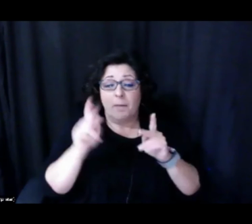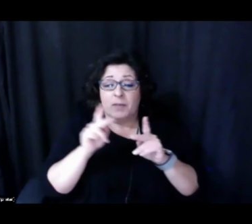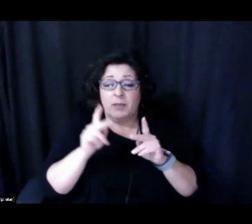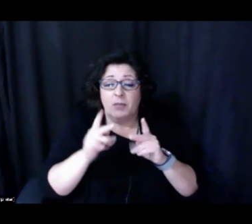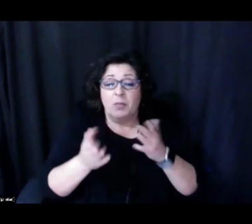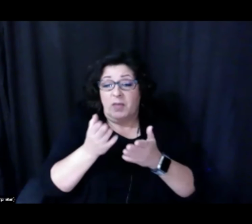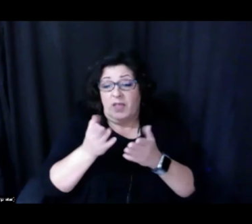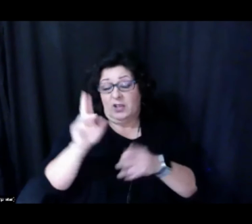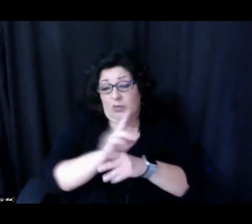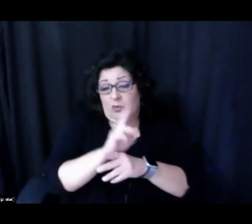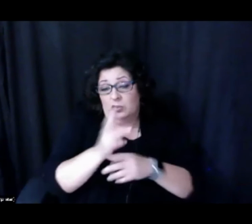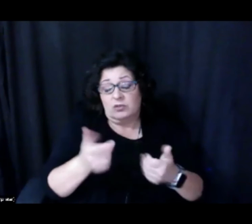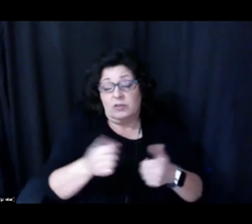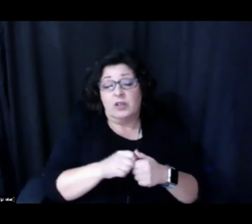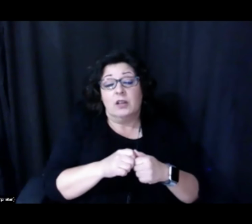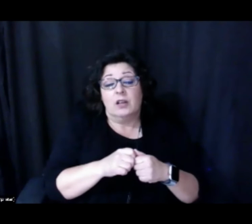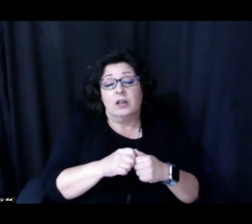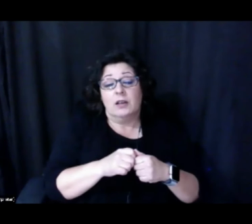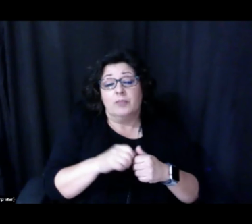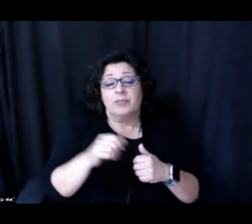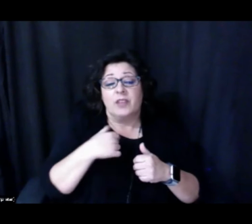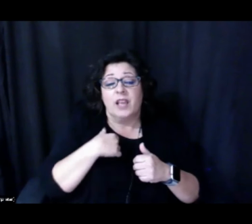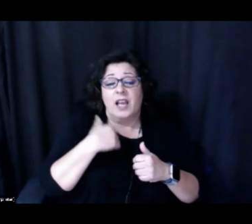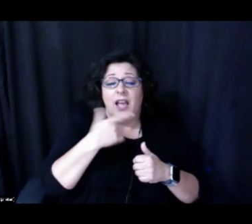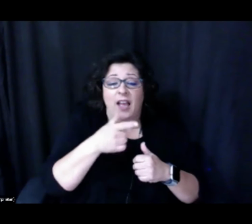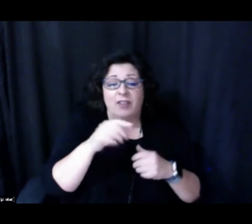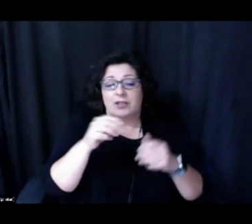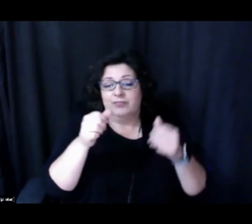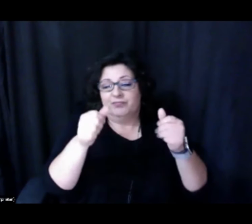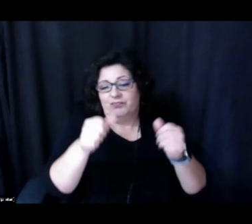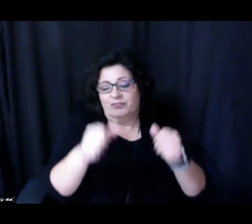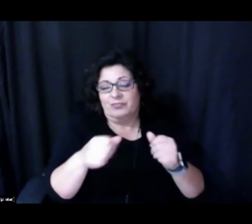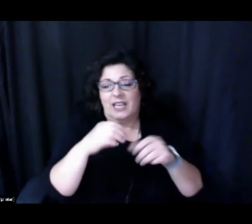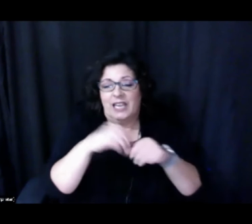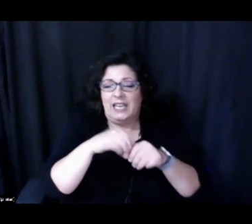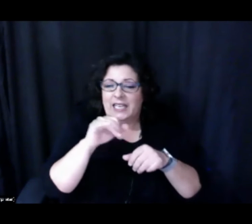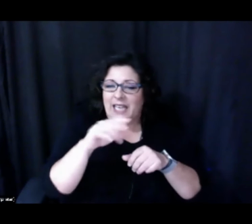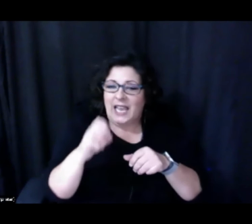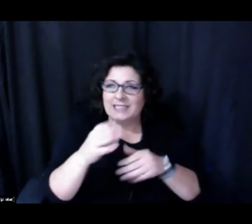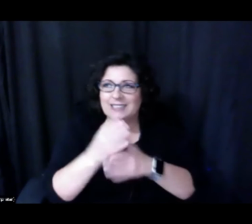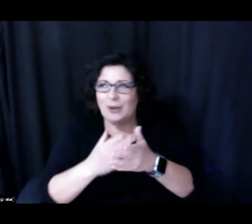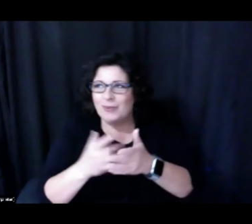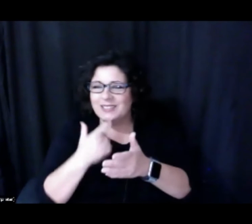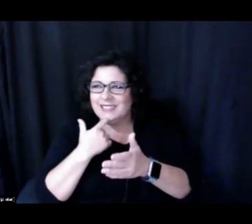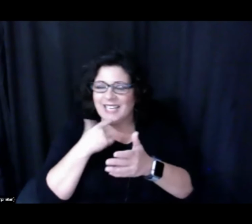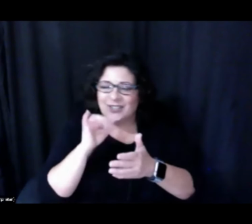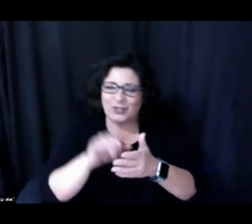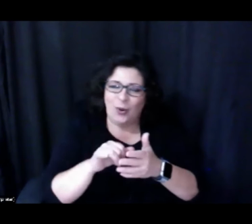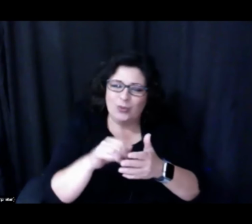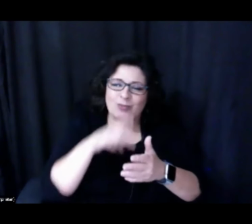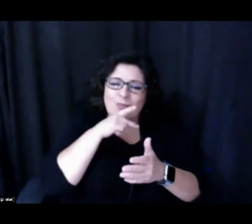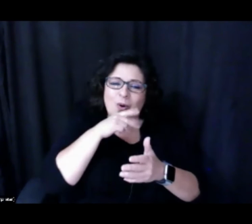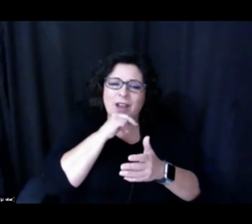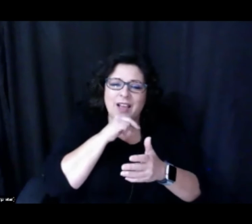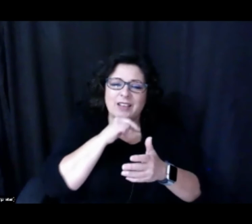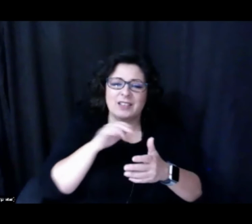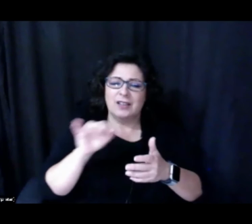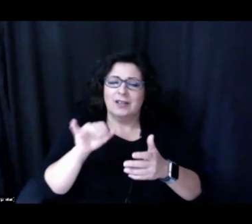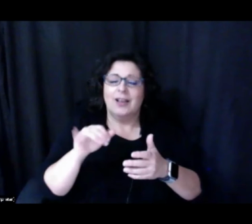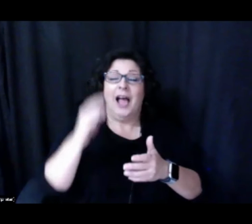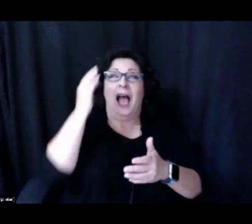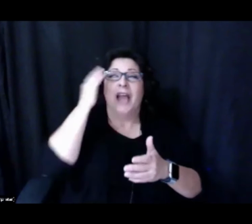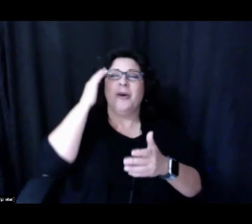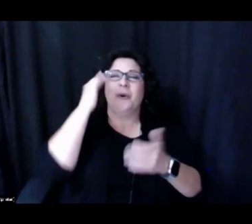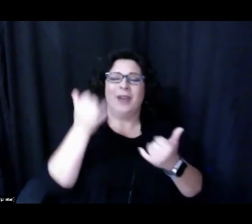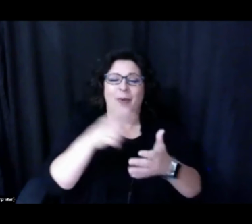may use. And so I just have this on here so that in case you come across someone who uses those pronouns, that you're like, oh, I know what